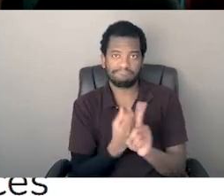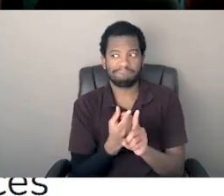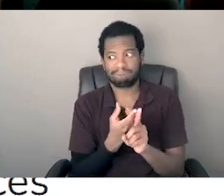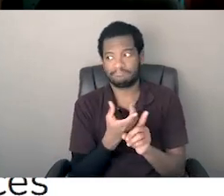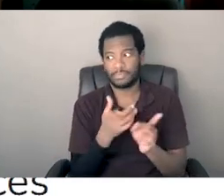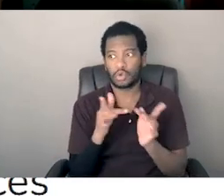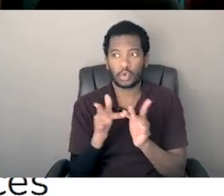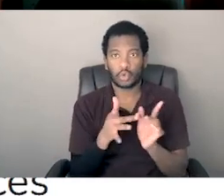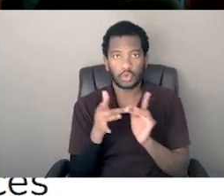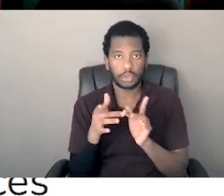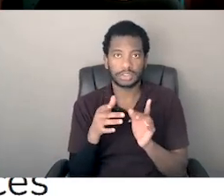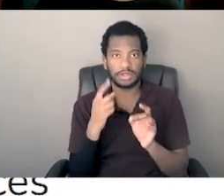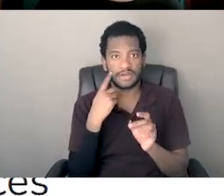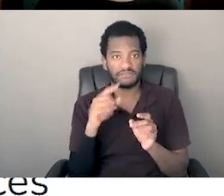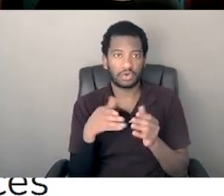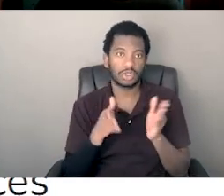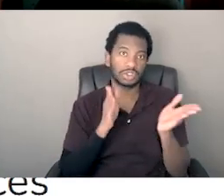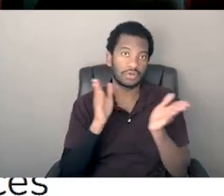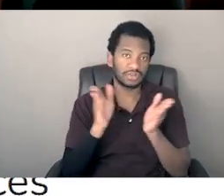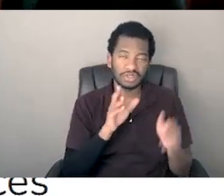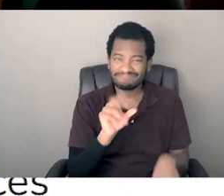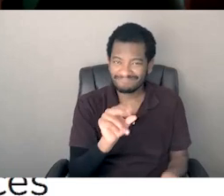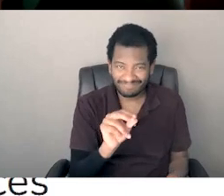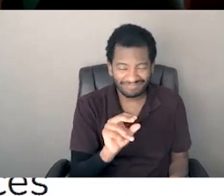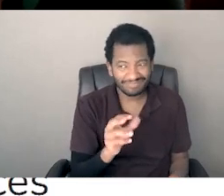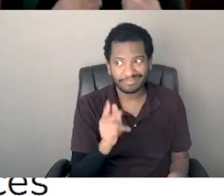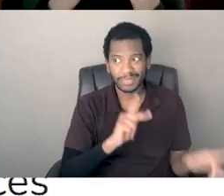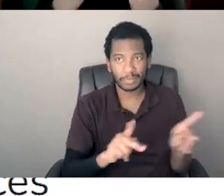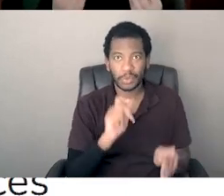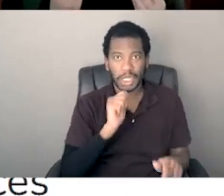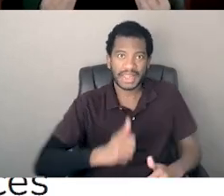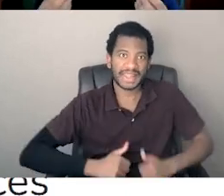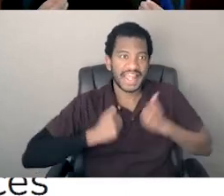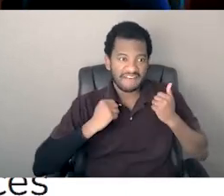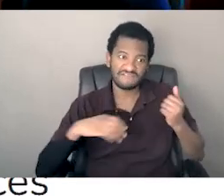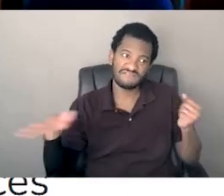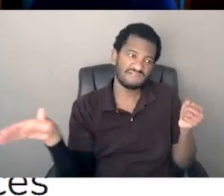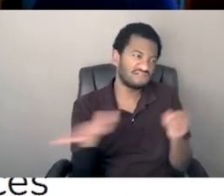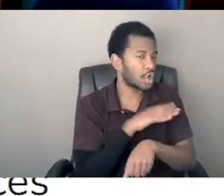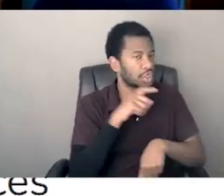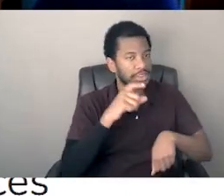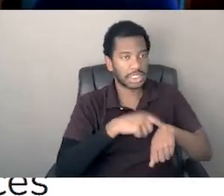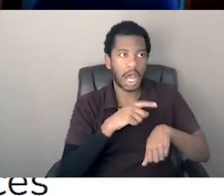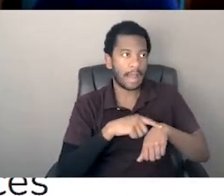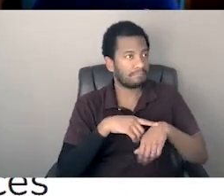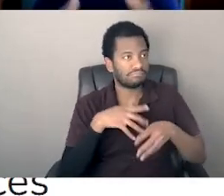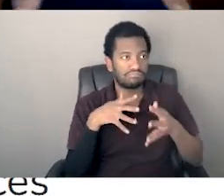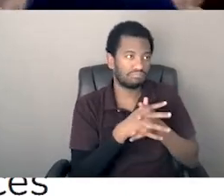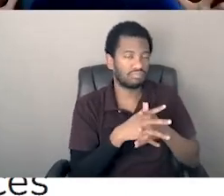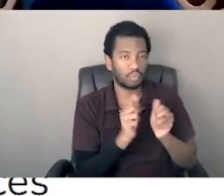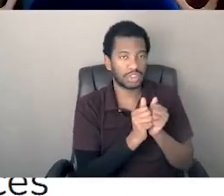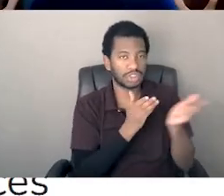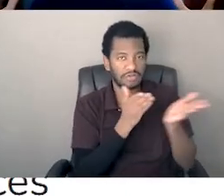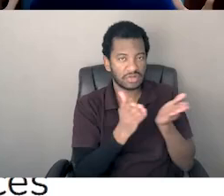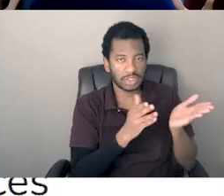don't all live their lives in services, nor should they, right? And so looking at the way that people are living their lives in